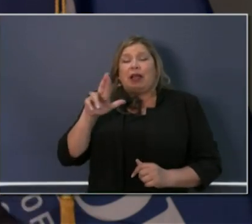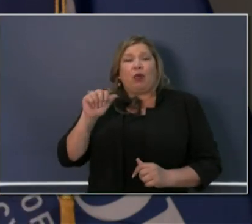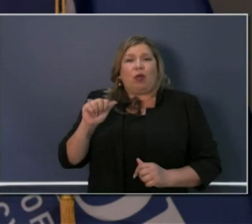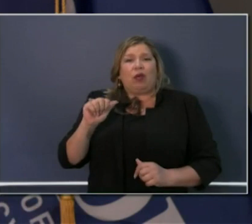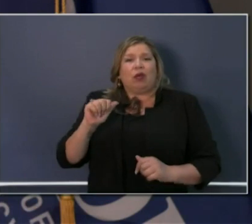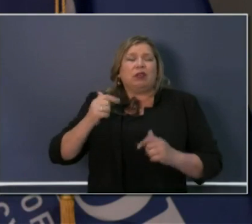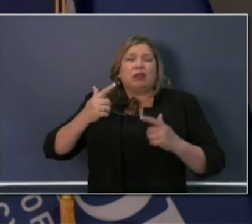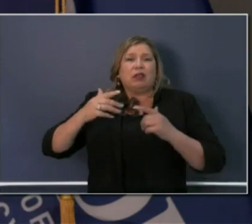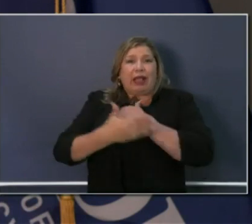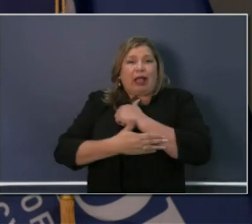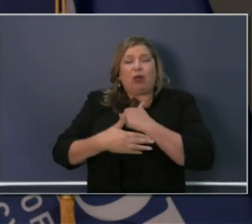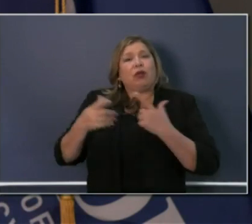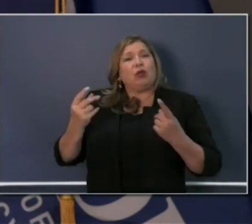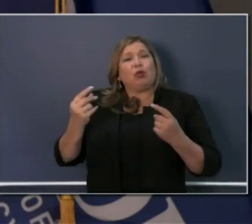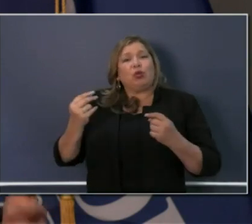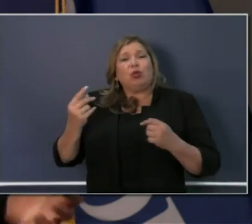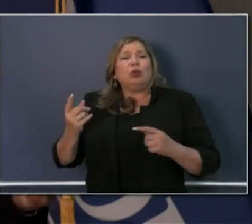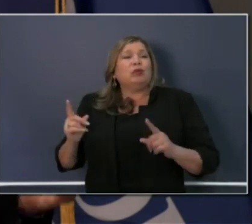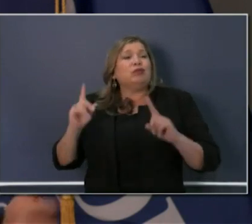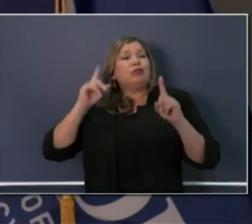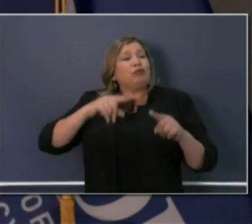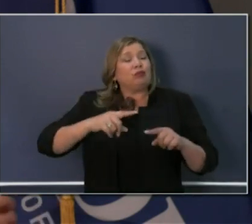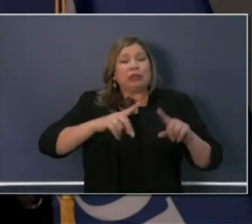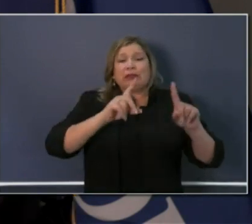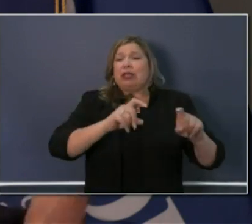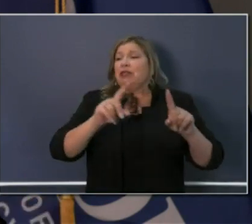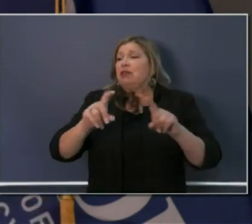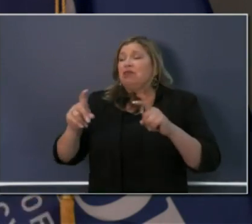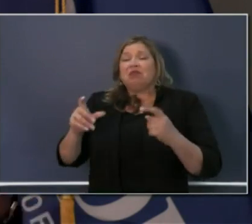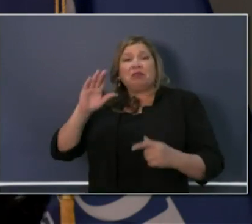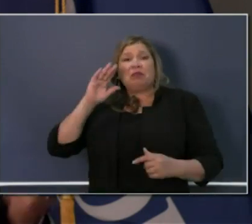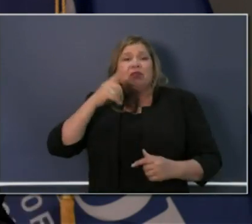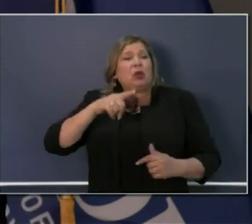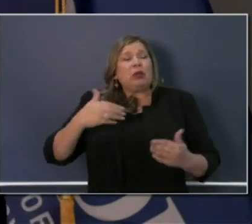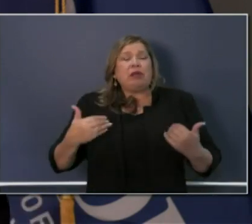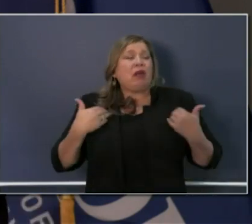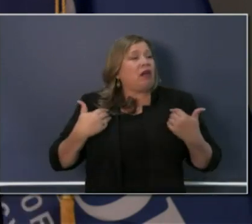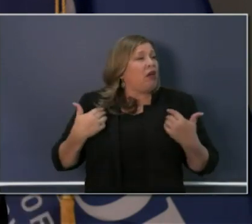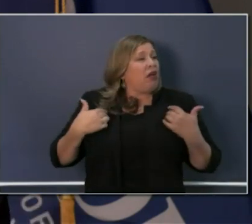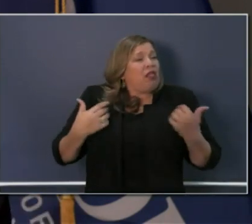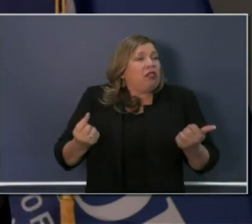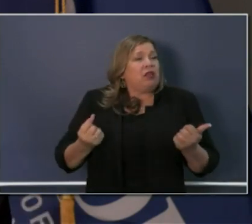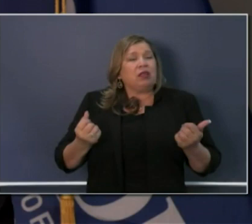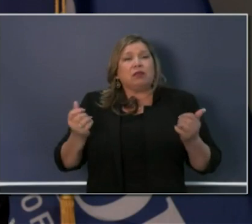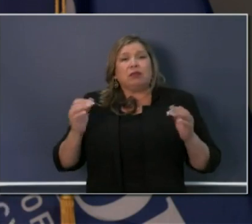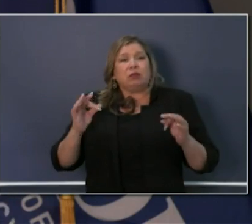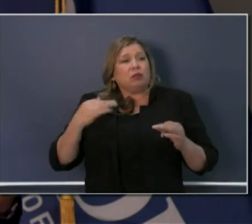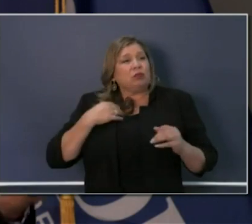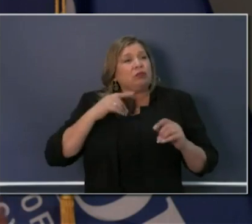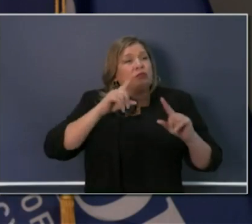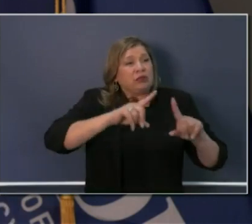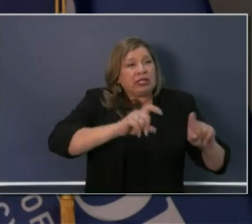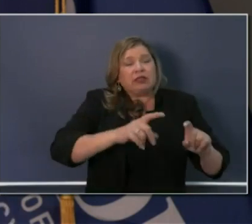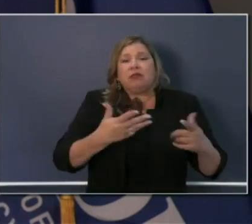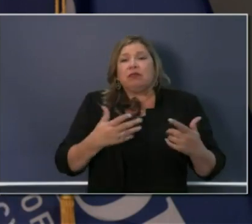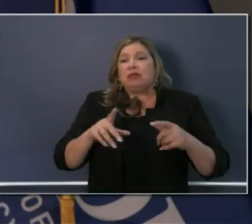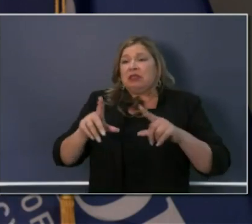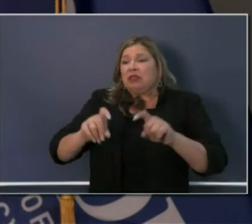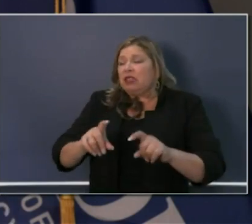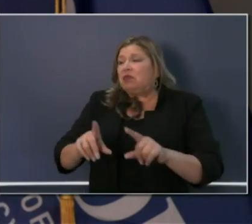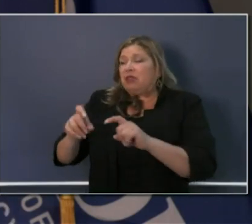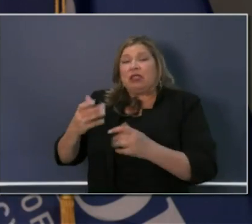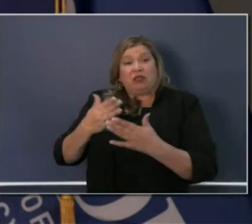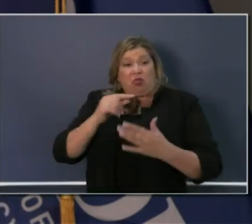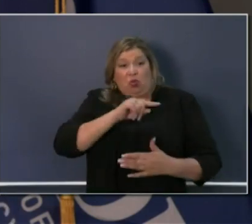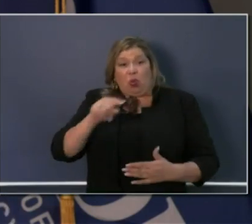random tests that were done with people that otherwise were young and healthy and thought they were perfectly fine and didn't contract the